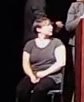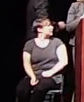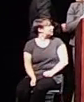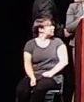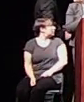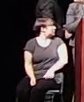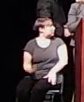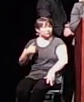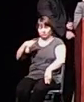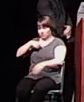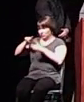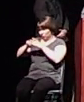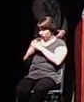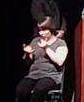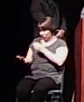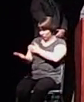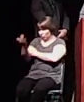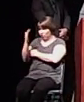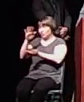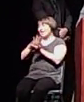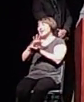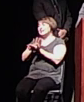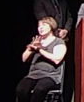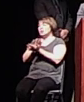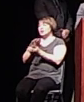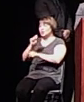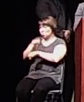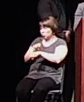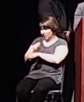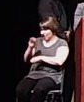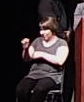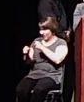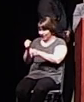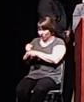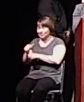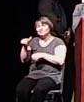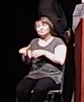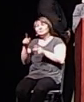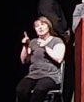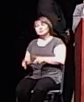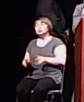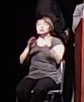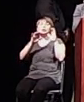And we're going to begin this morning with our Academic Employee of the Year. This person communicates effectively